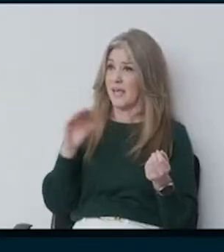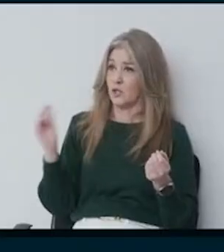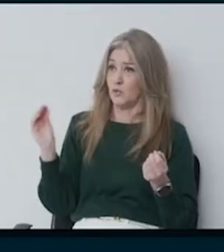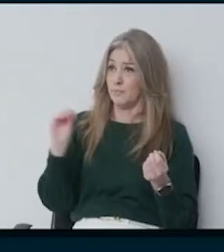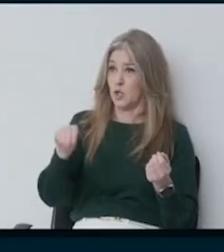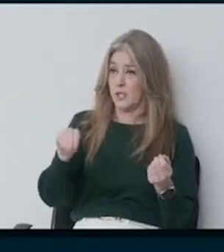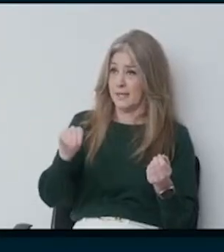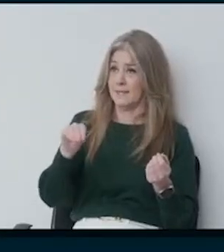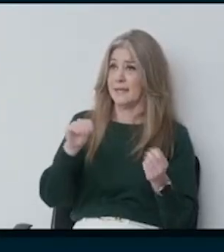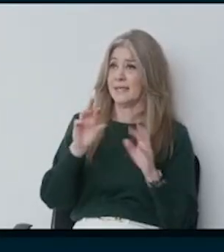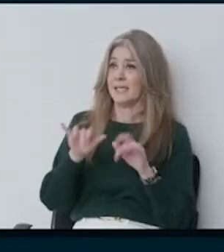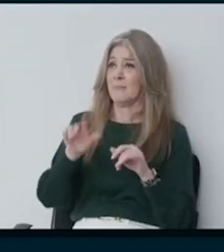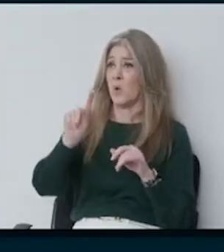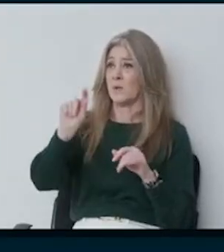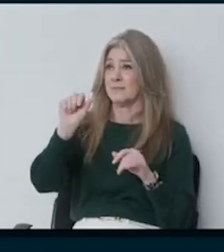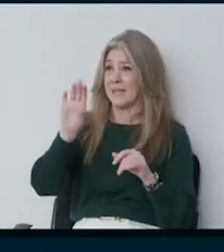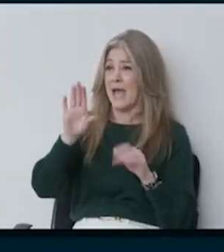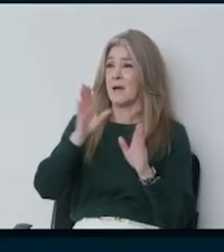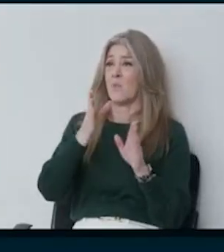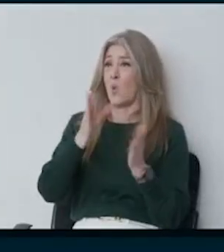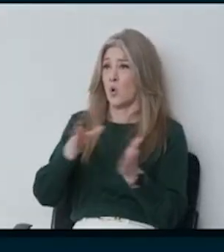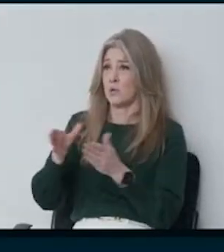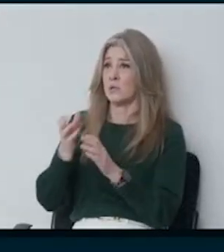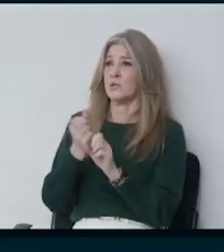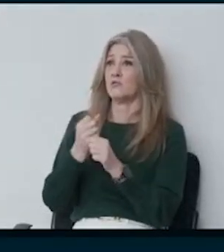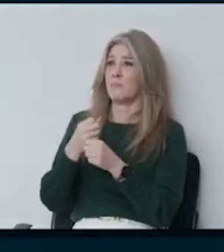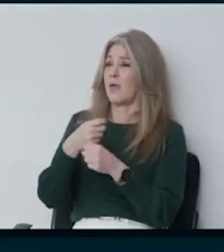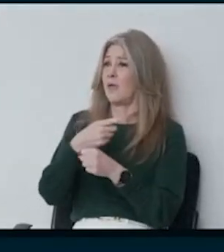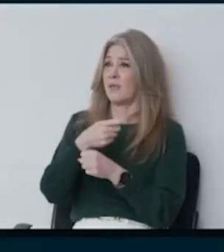tab order, you're actually slowing down